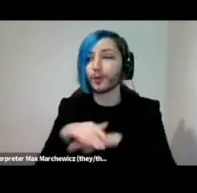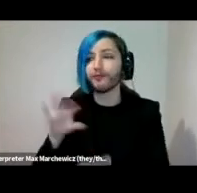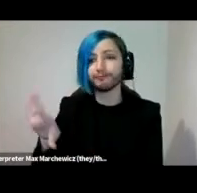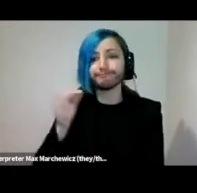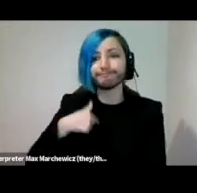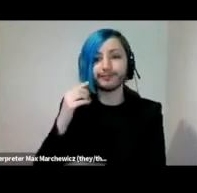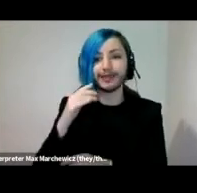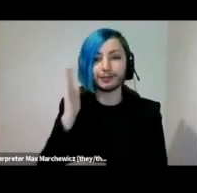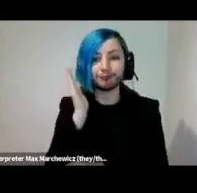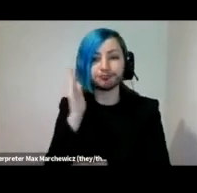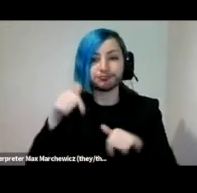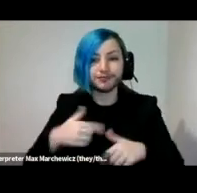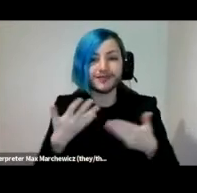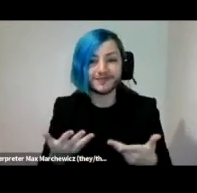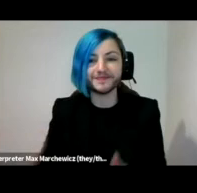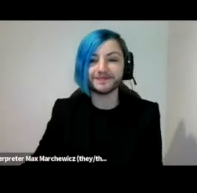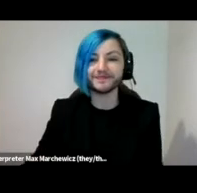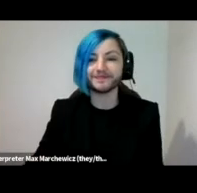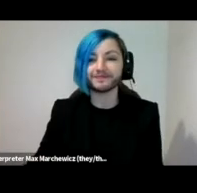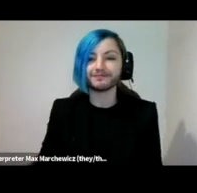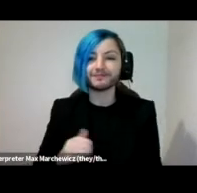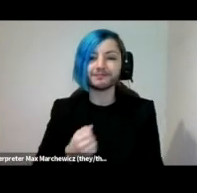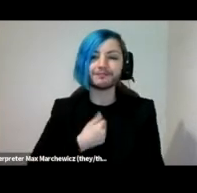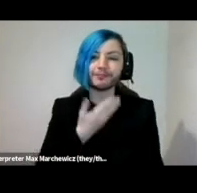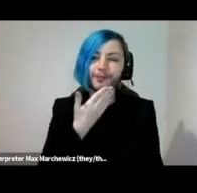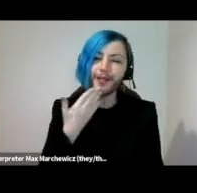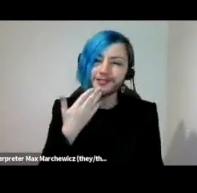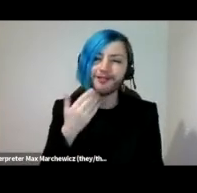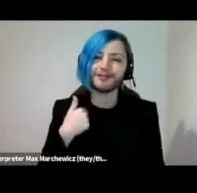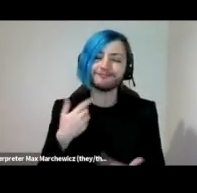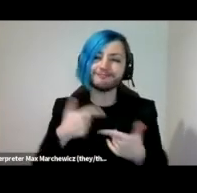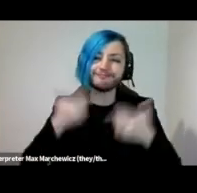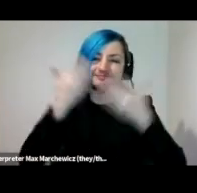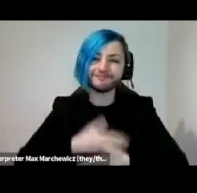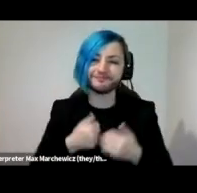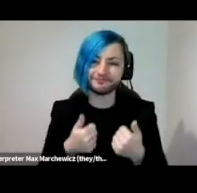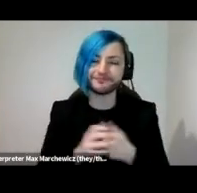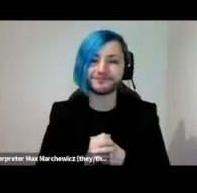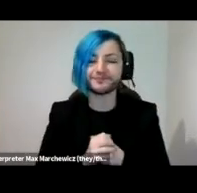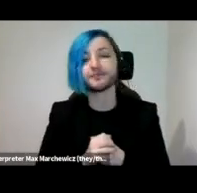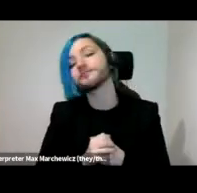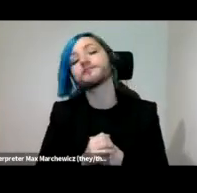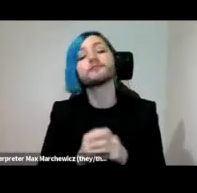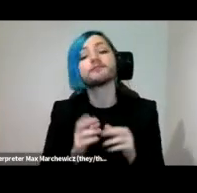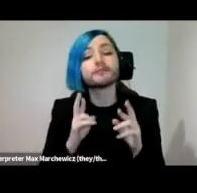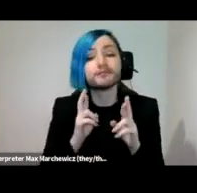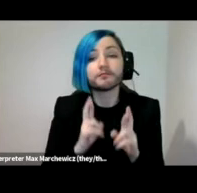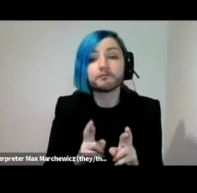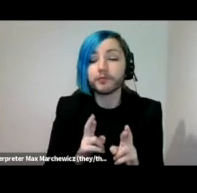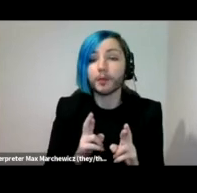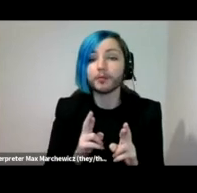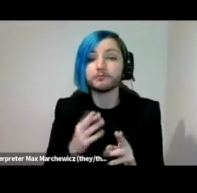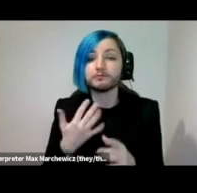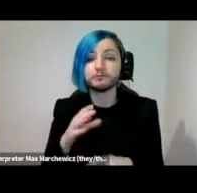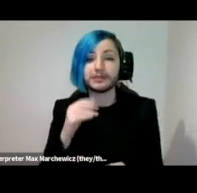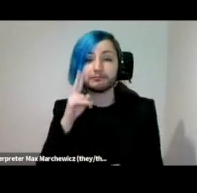speak today. And it's an absolute pleasure to be here. So hopefully you've seen the